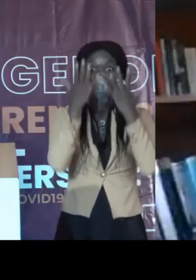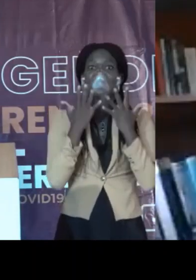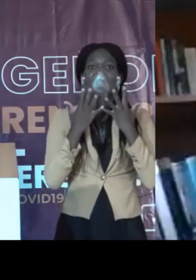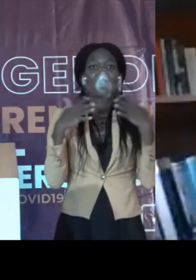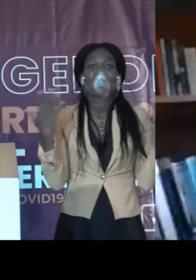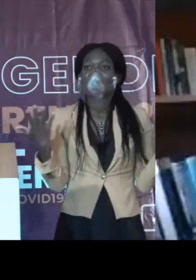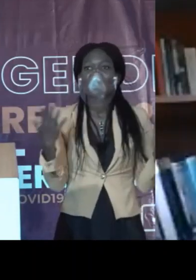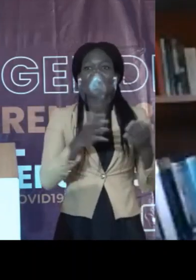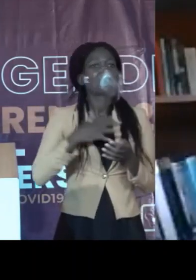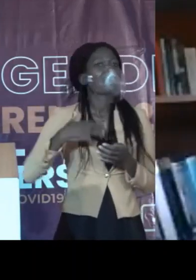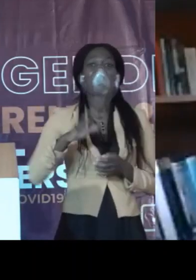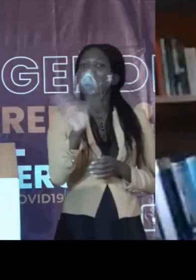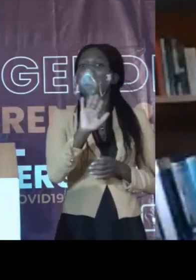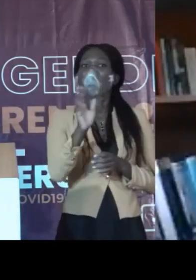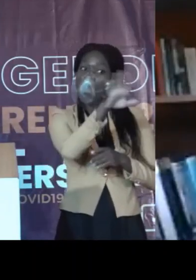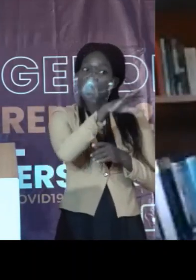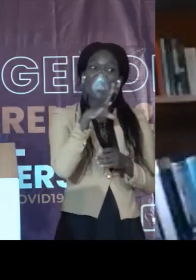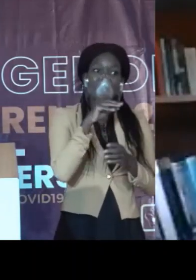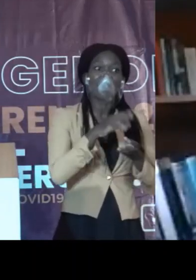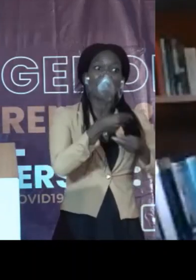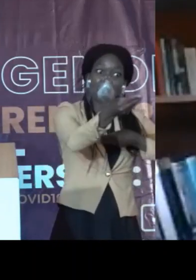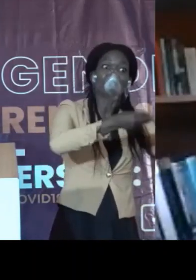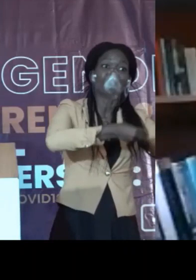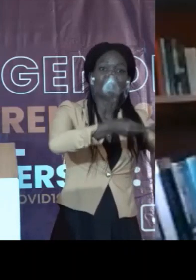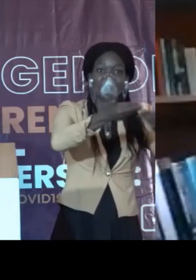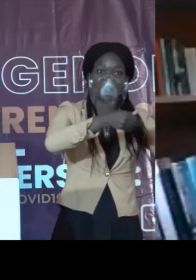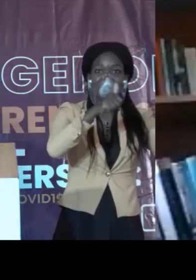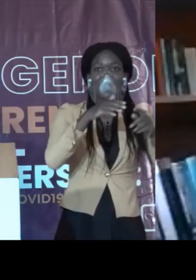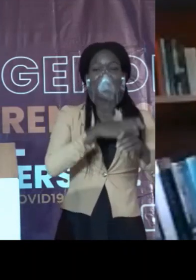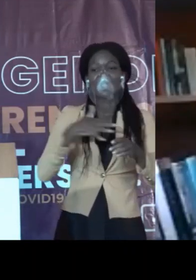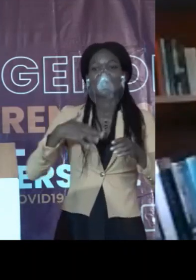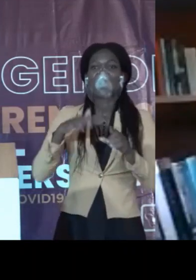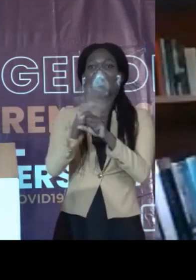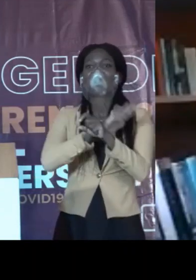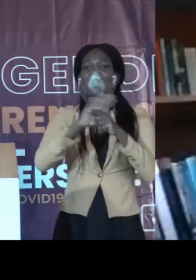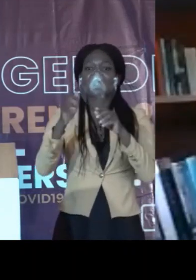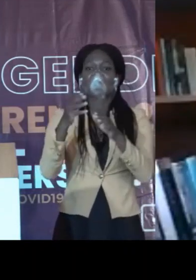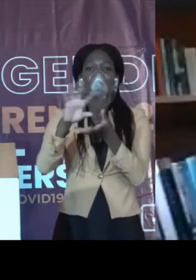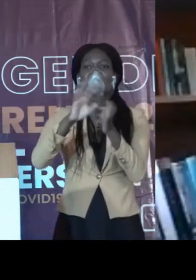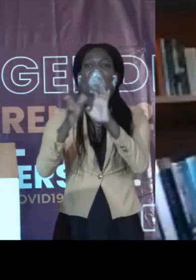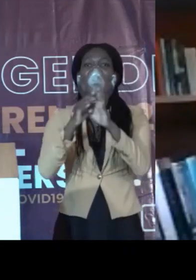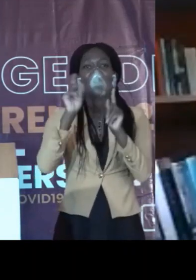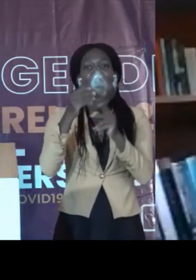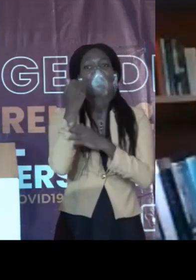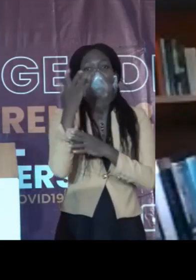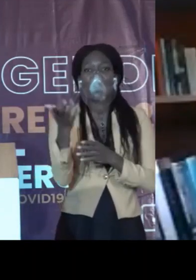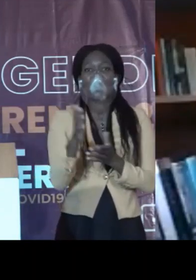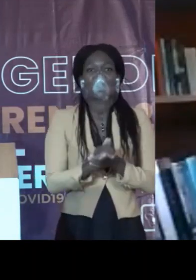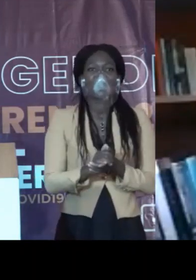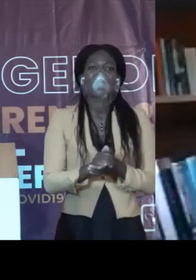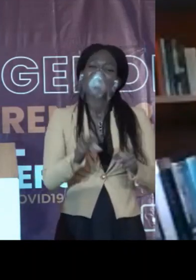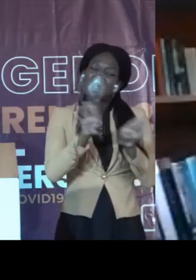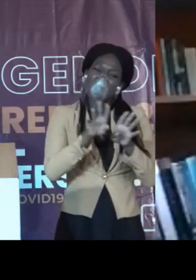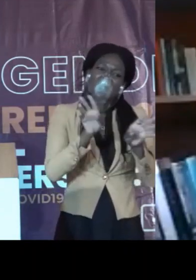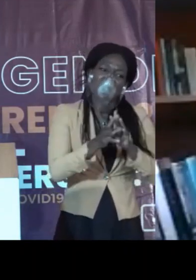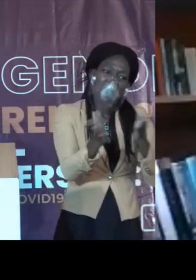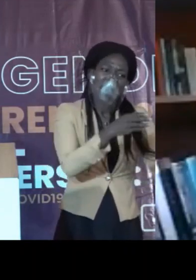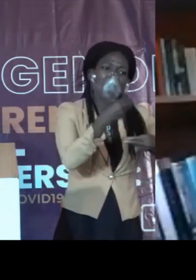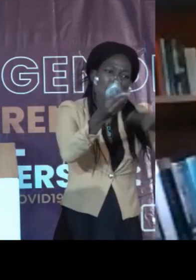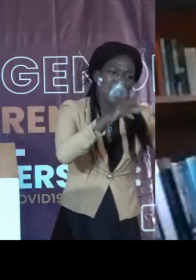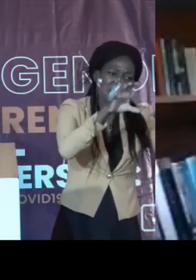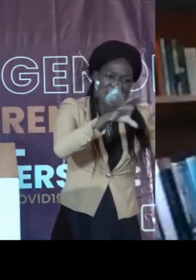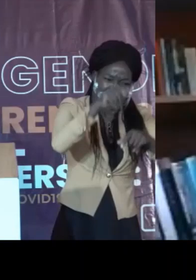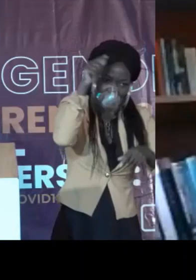women. So procurement, we need affirmative action in the procurement sector